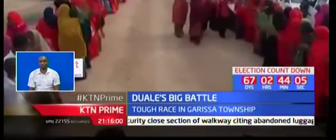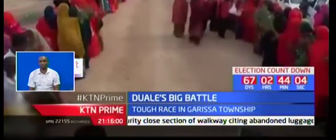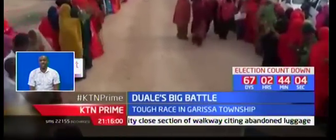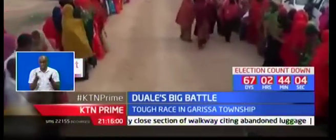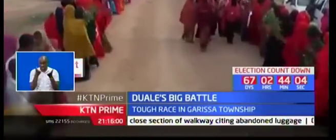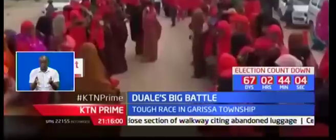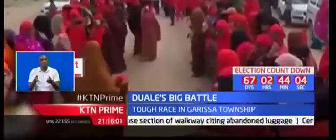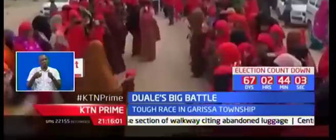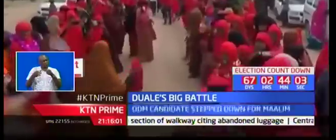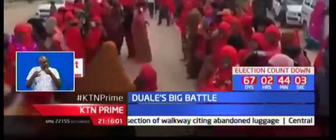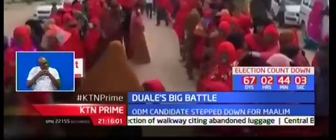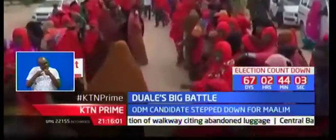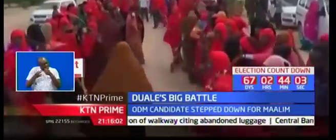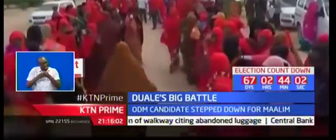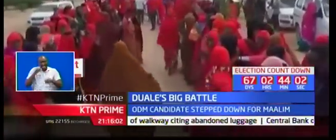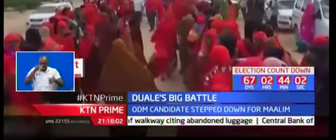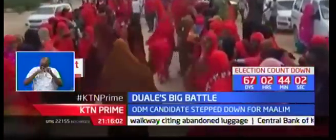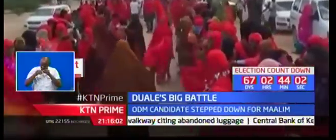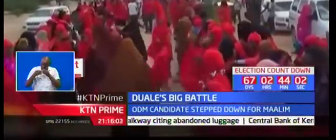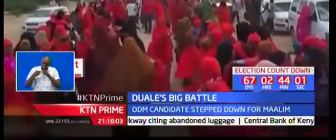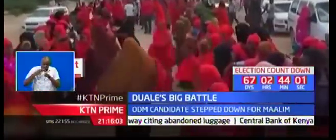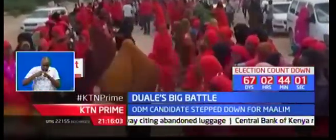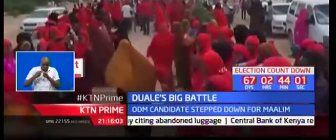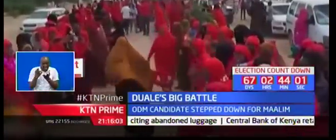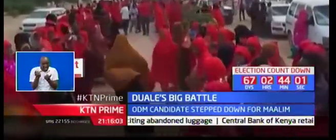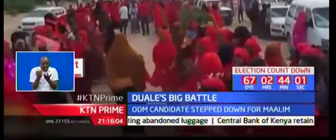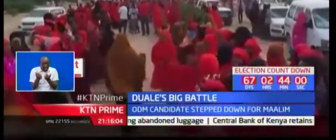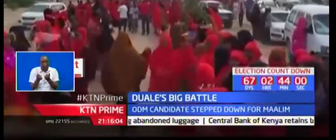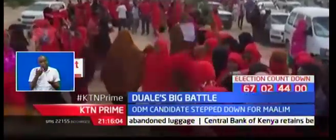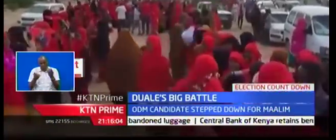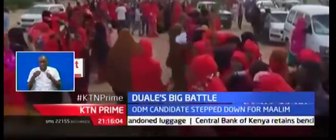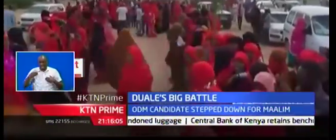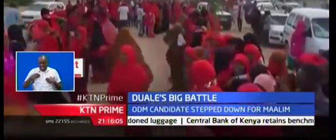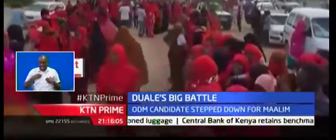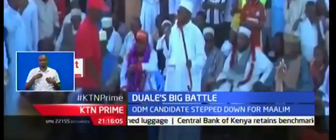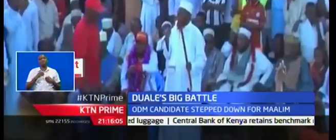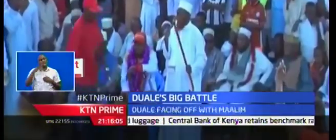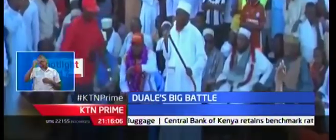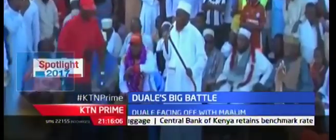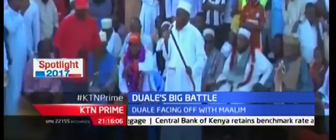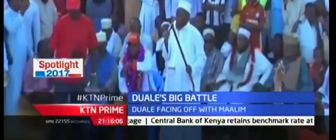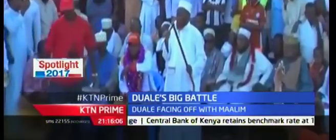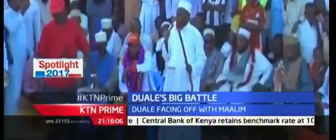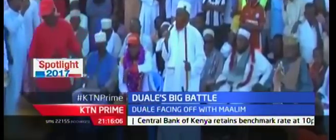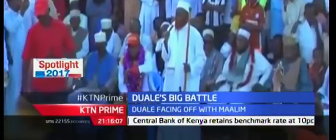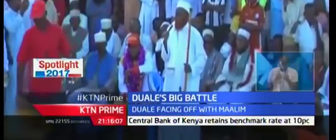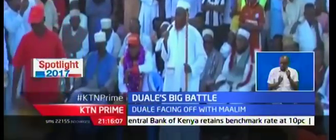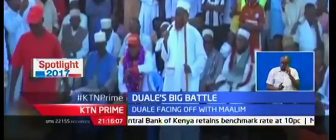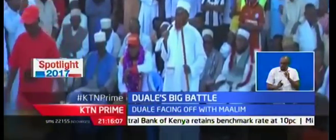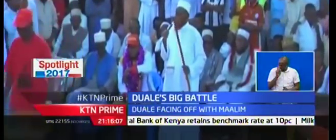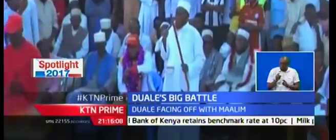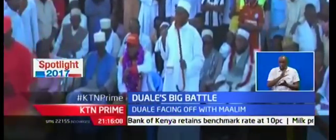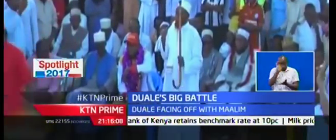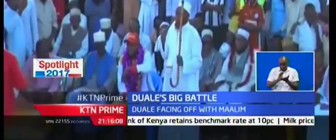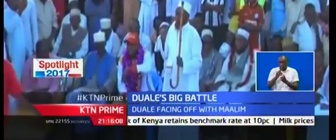As the August 8th general election fast approaches, it will appear that Garissa Township parliamentary race will be one of the main